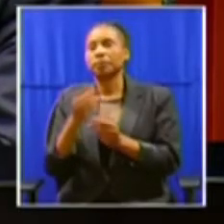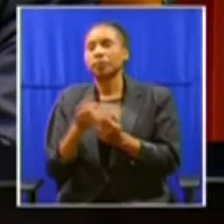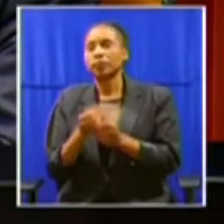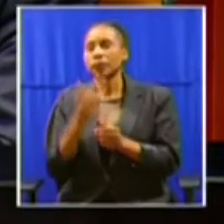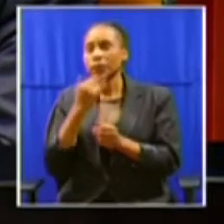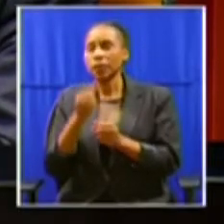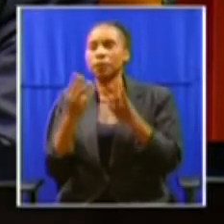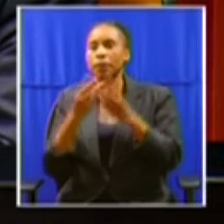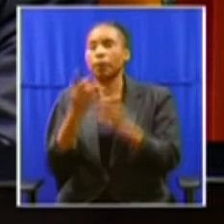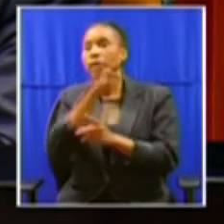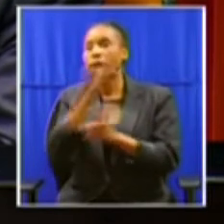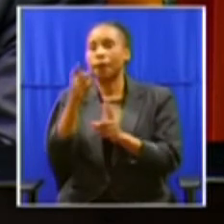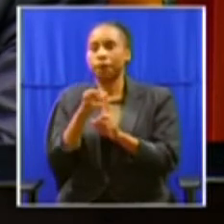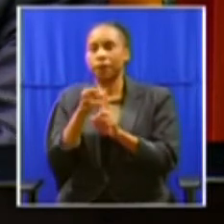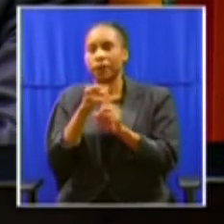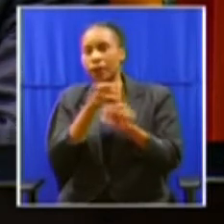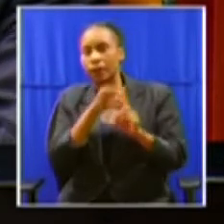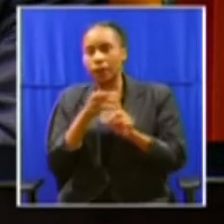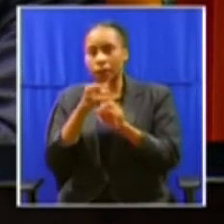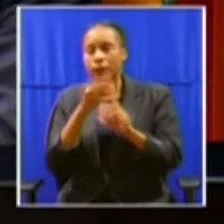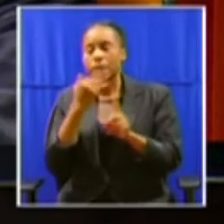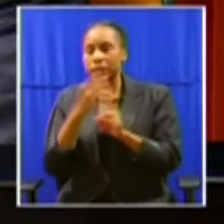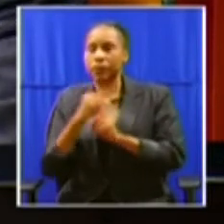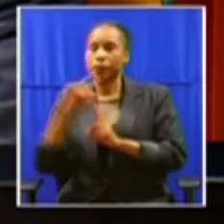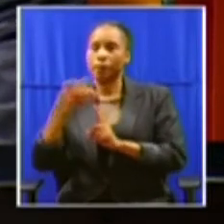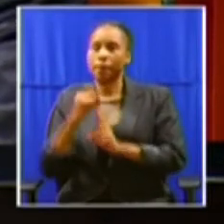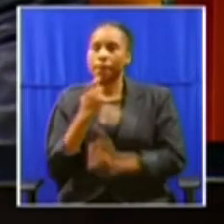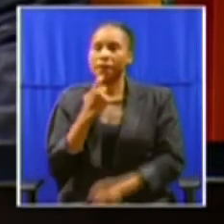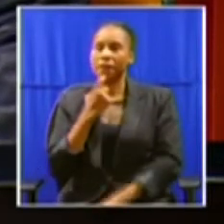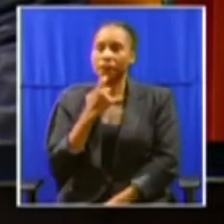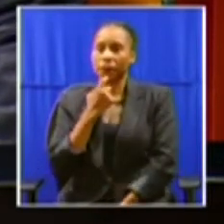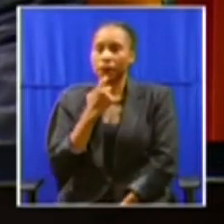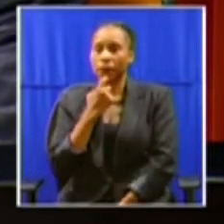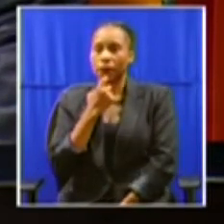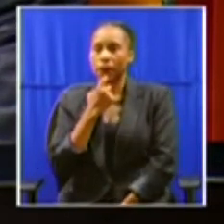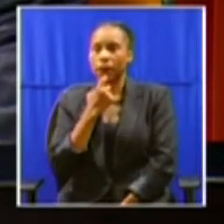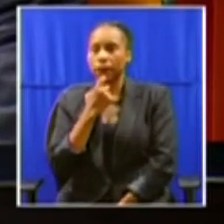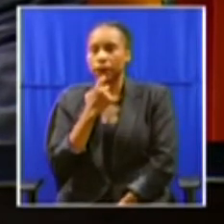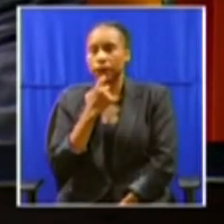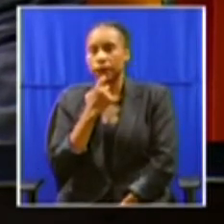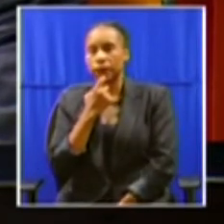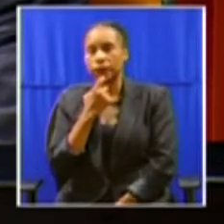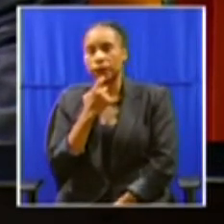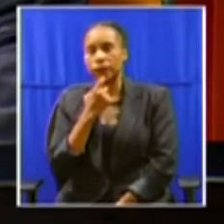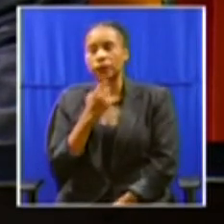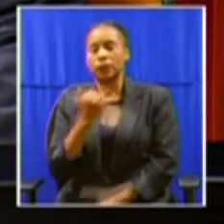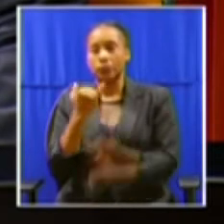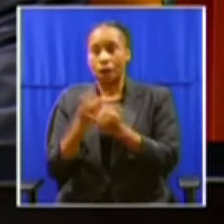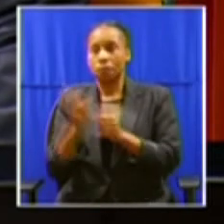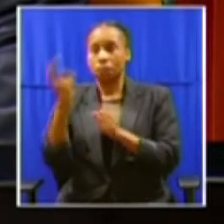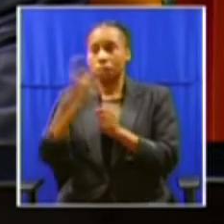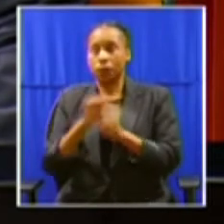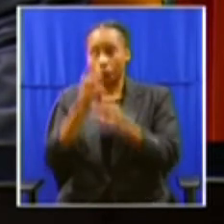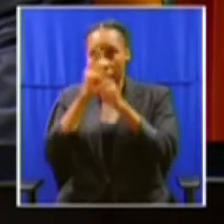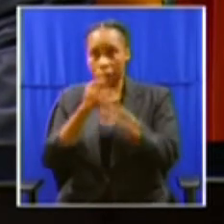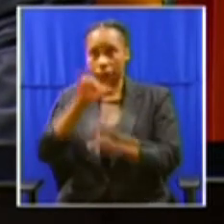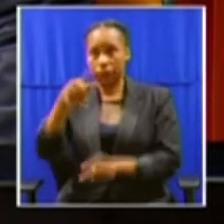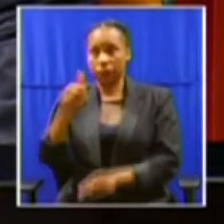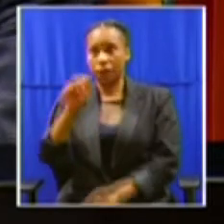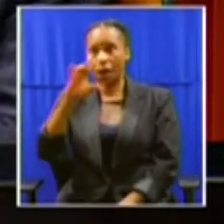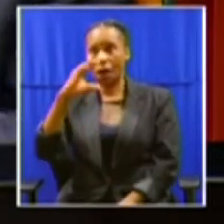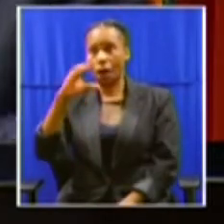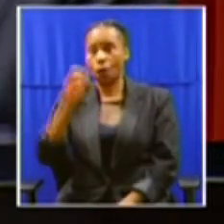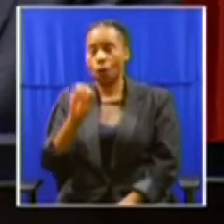your microphones. It is causing unnecessary disturbance. I now recognize the Honourable Yako, who's on the virtual